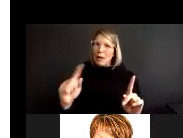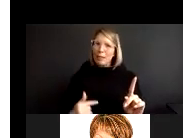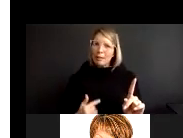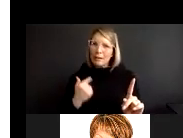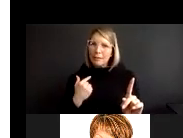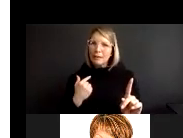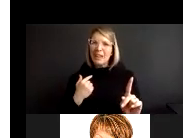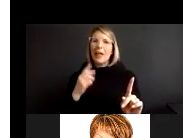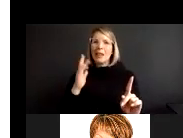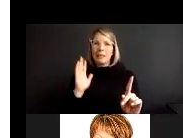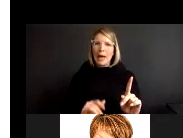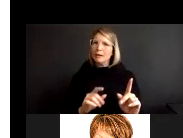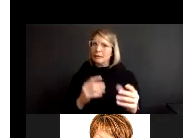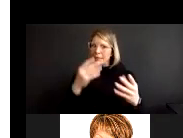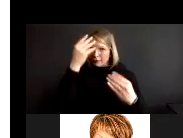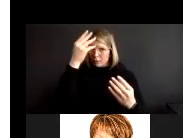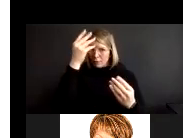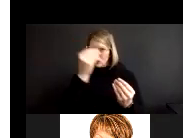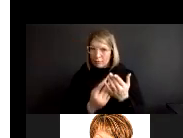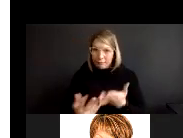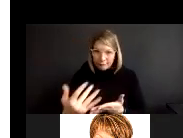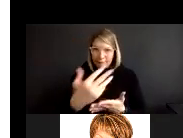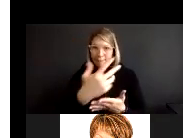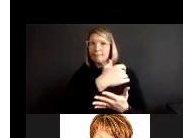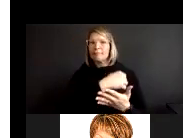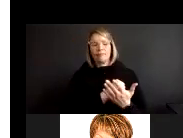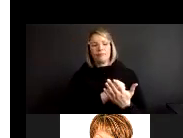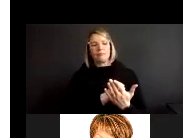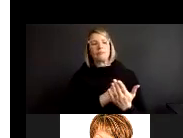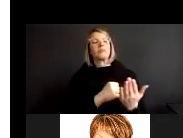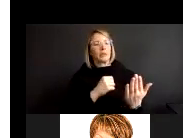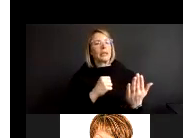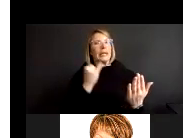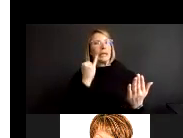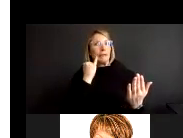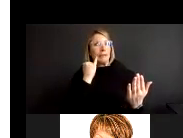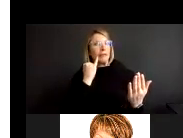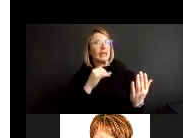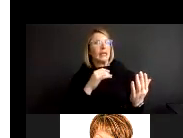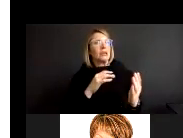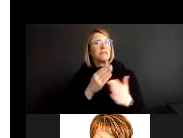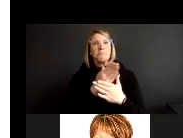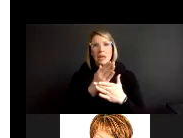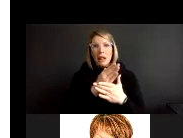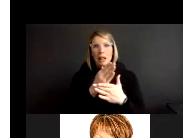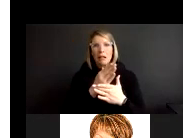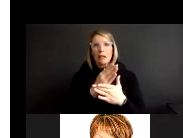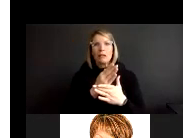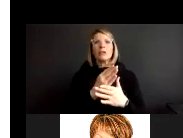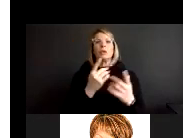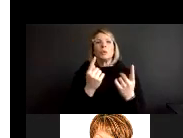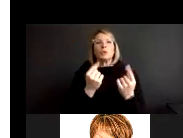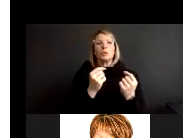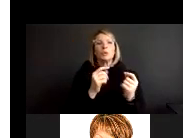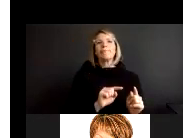time. If the report is accepted and it proceeds to an evaluation, the purpose of the evaluation is very much to